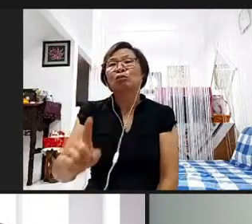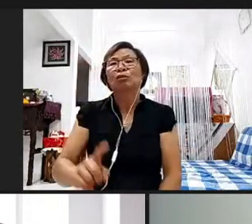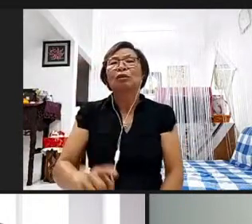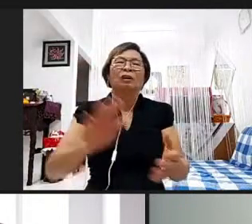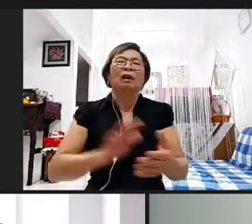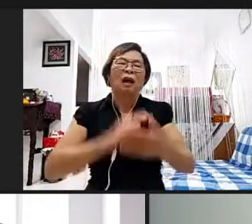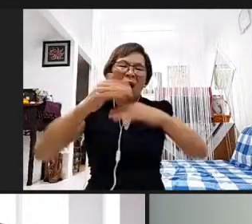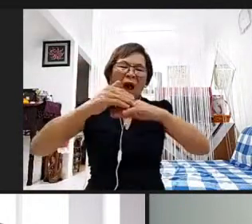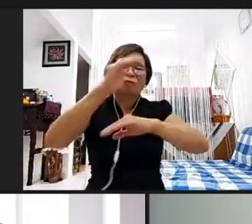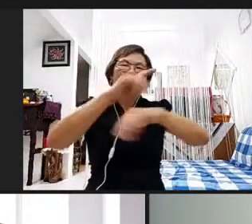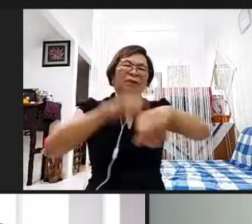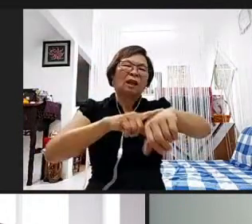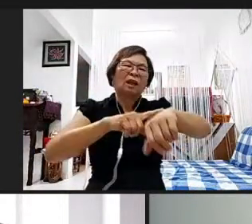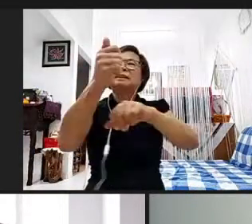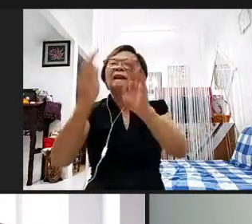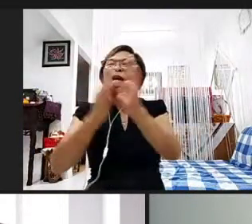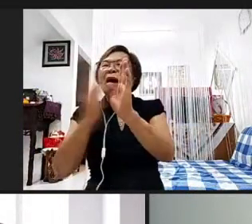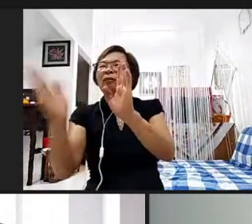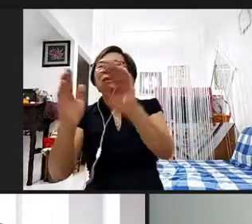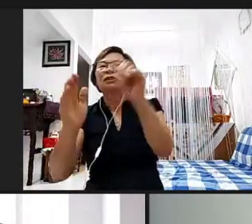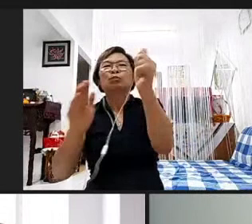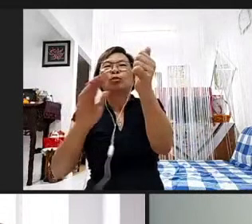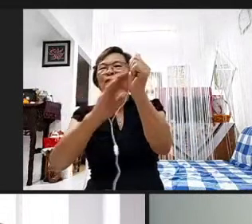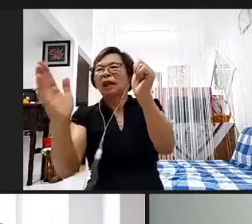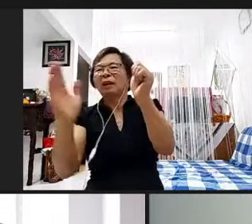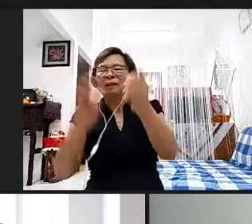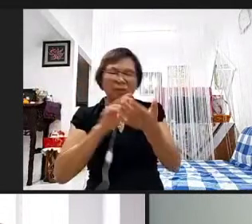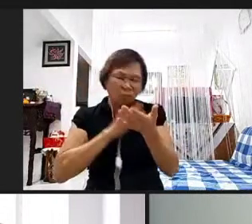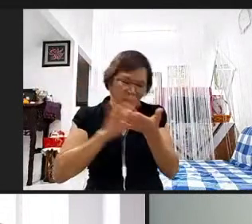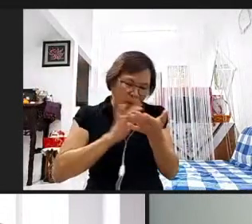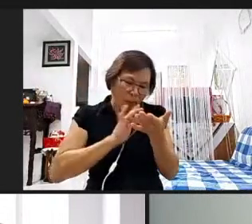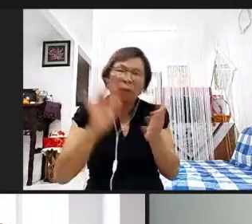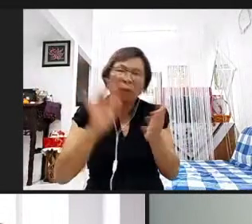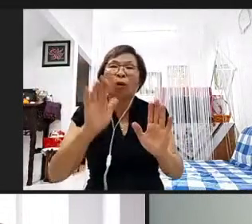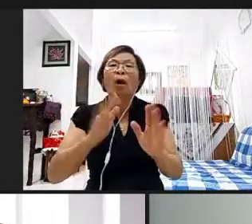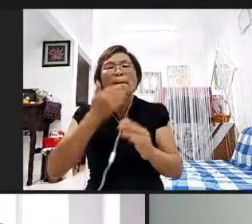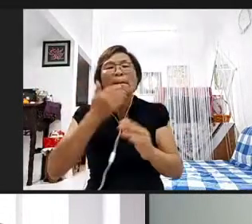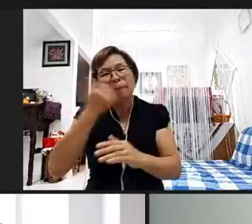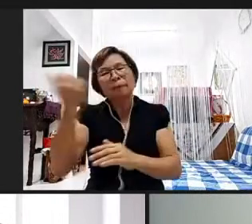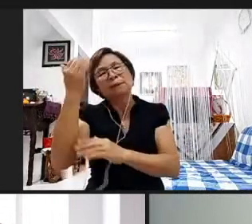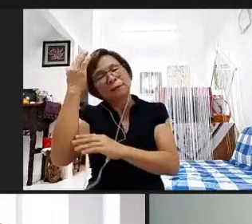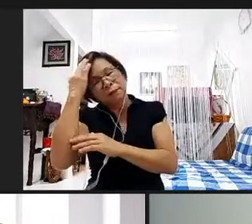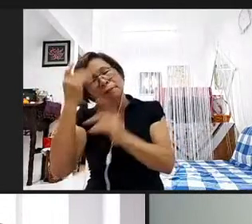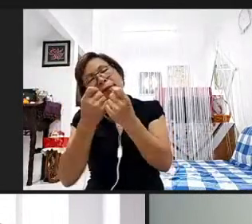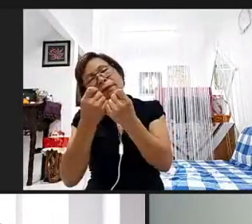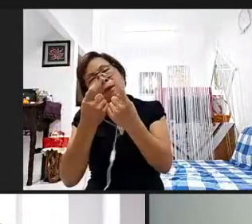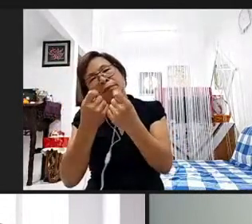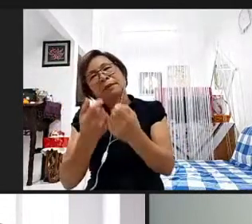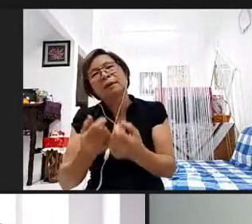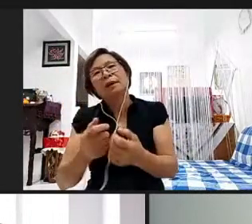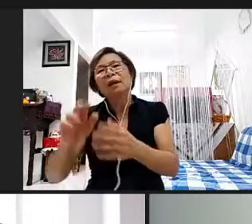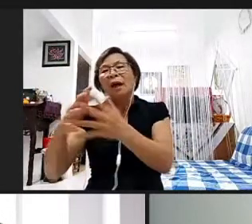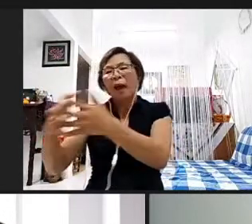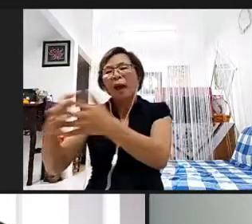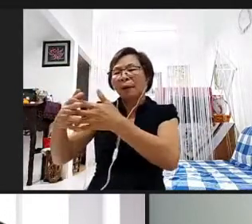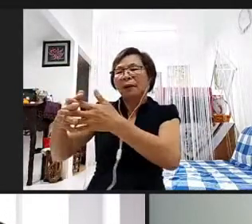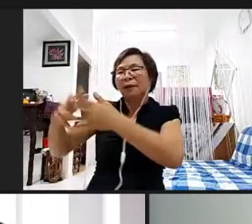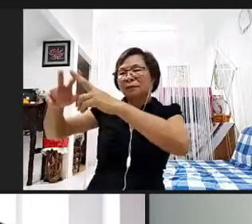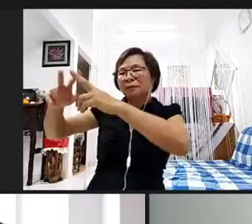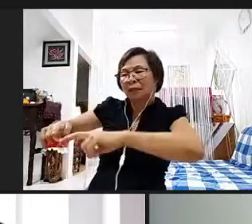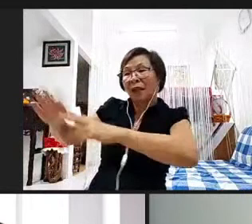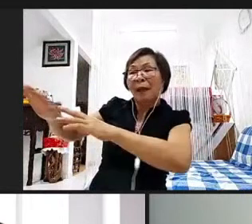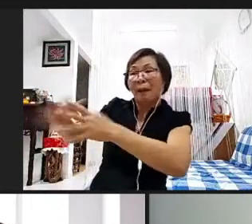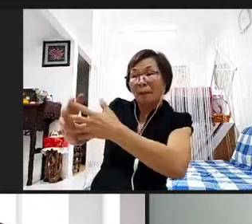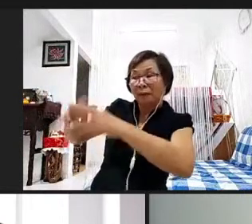after 10, and if possible, sleep before 11. They in US they do some study, you know, and